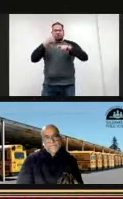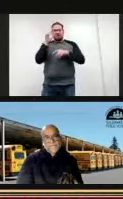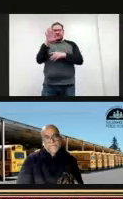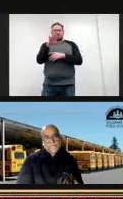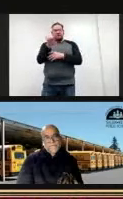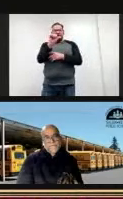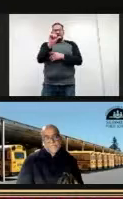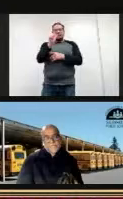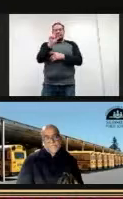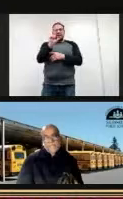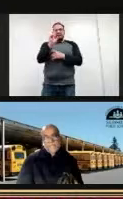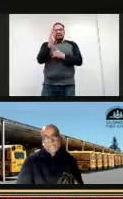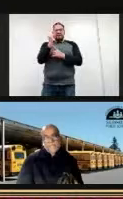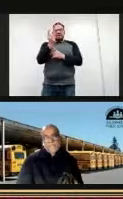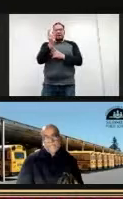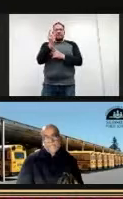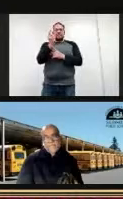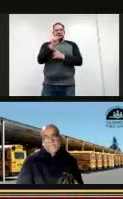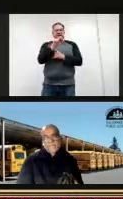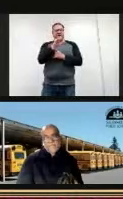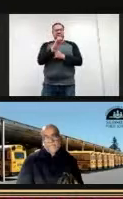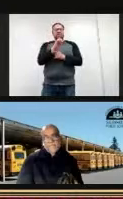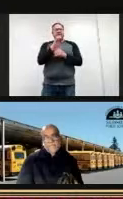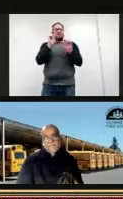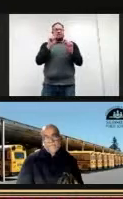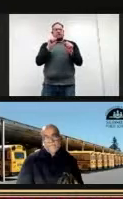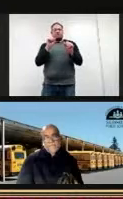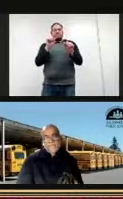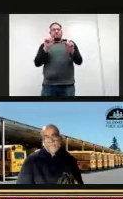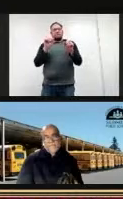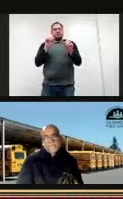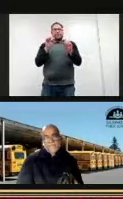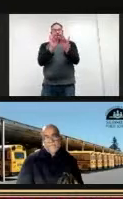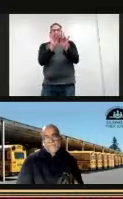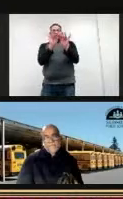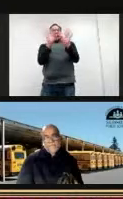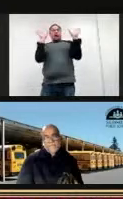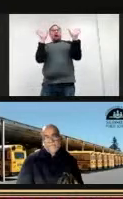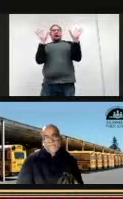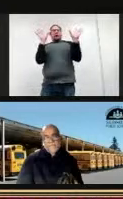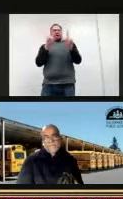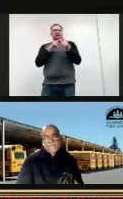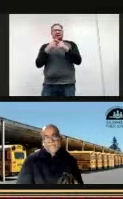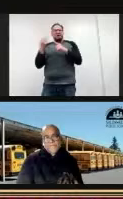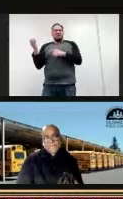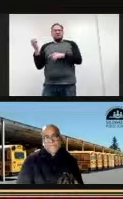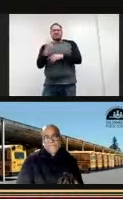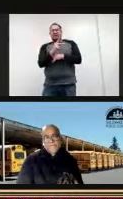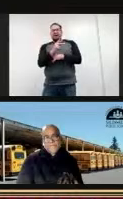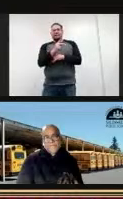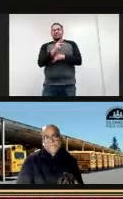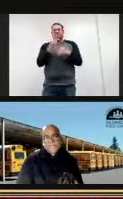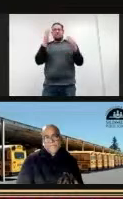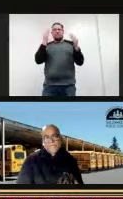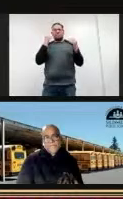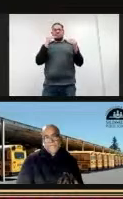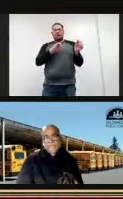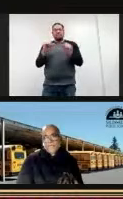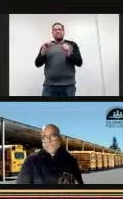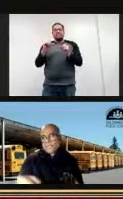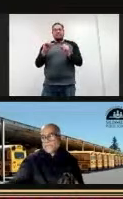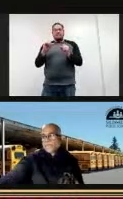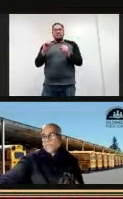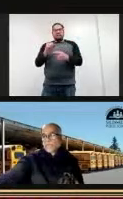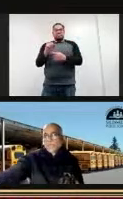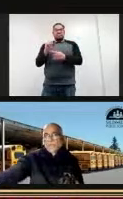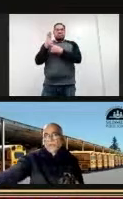to 15 minutes so that Alice can work her magic. And then we would come back and hopefully be able to take a motion